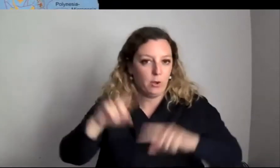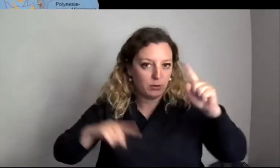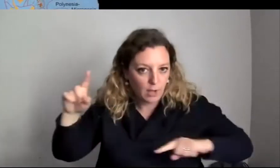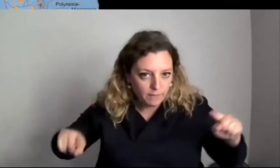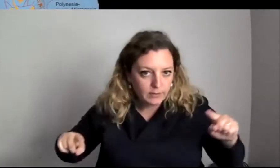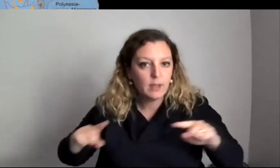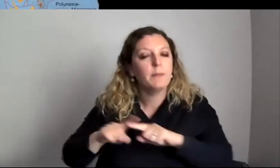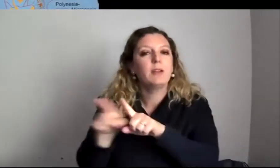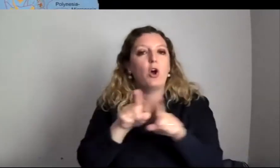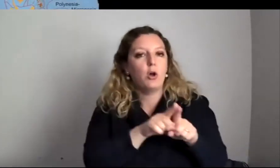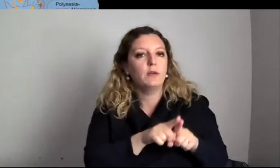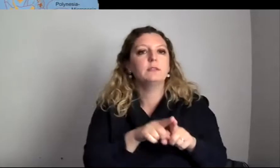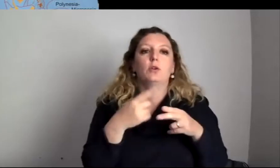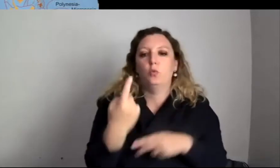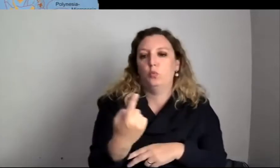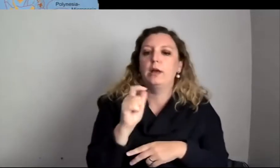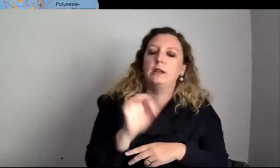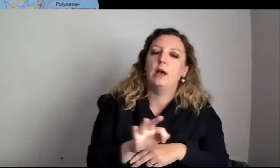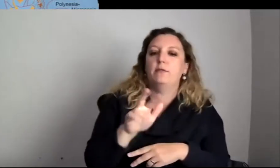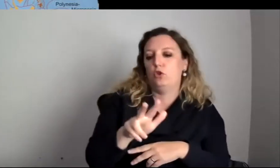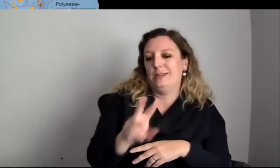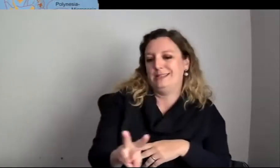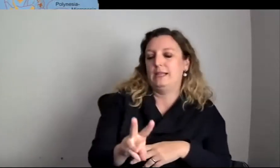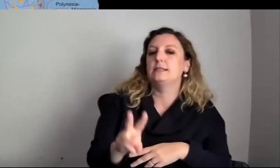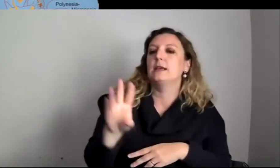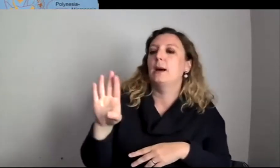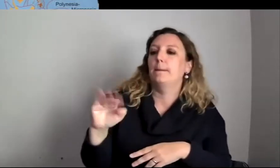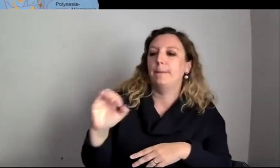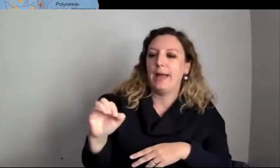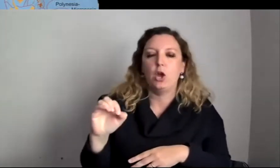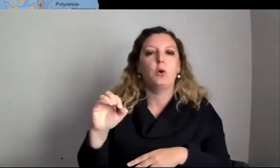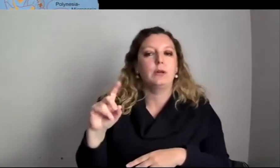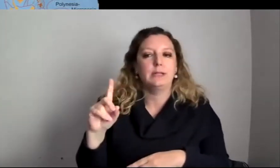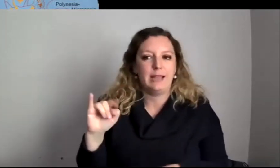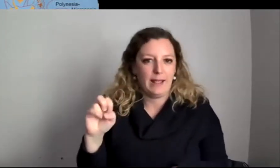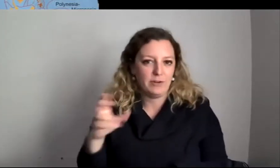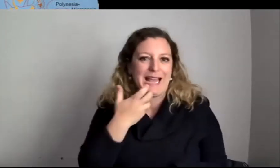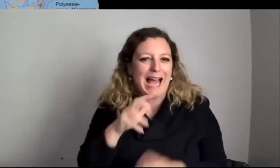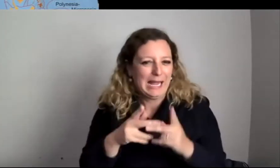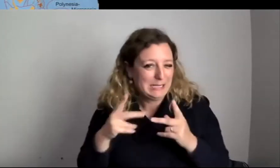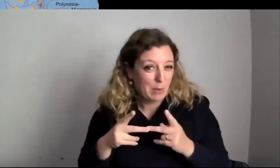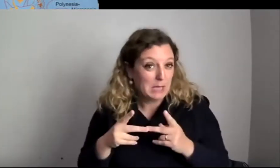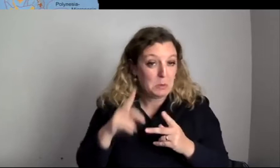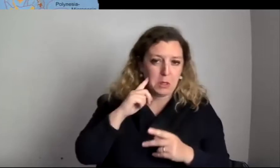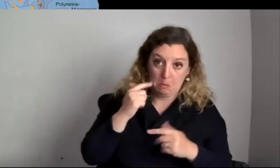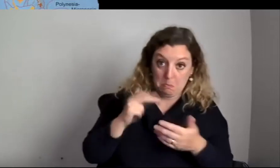one of the world's 36 biodiversity hotspots. And that seems, sounds like that might be a really great